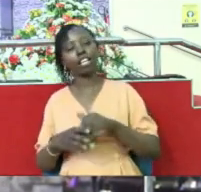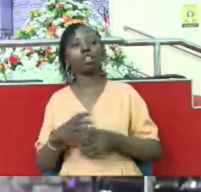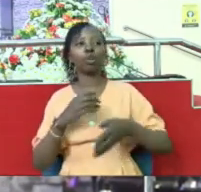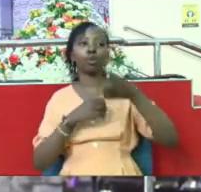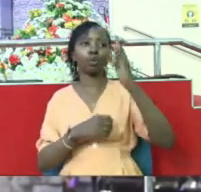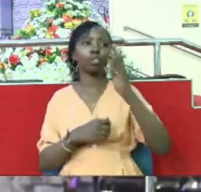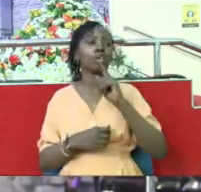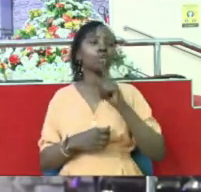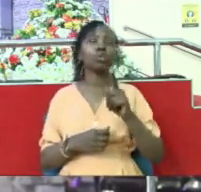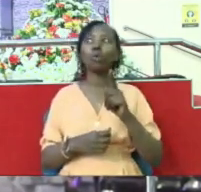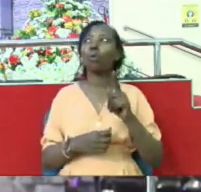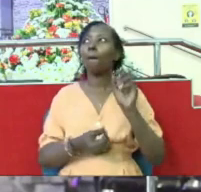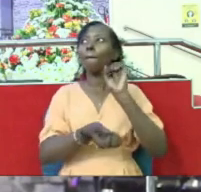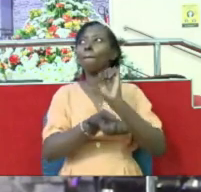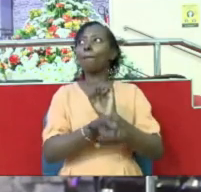That